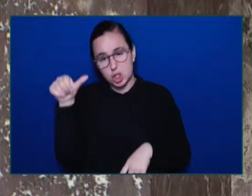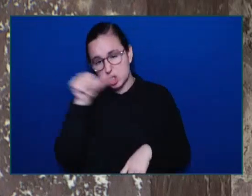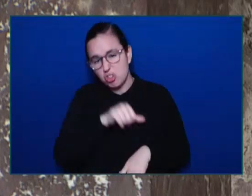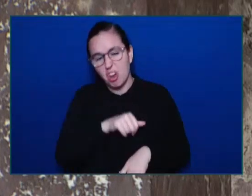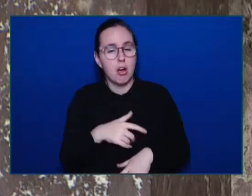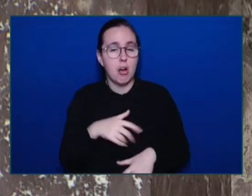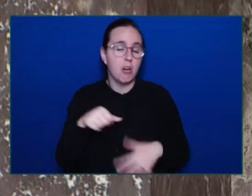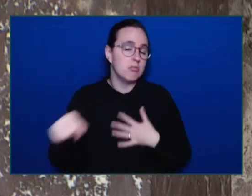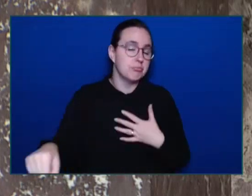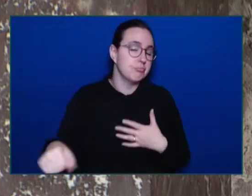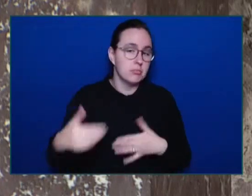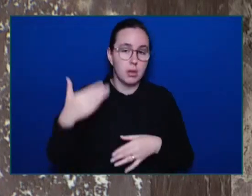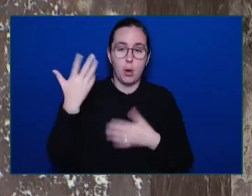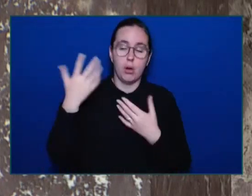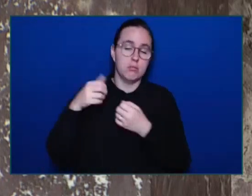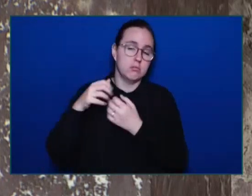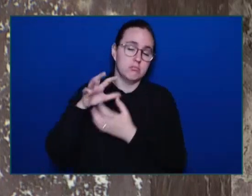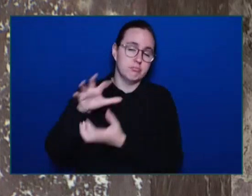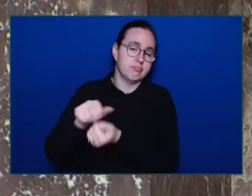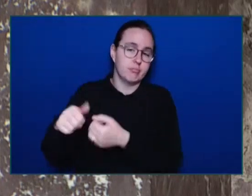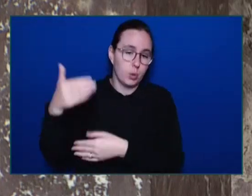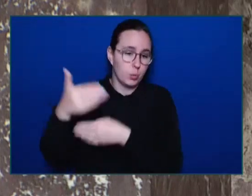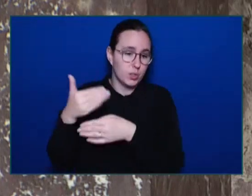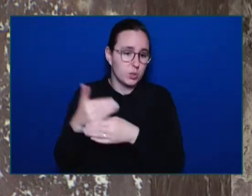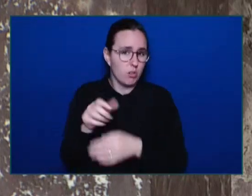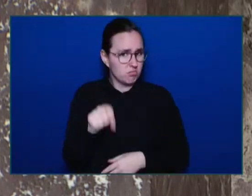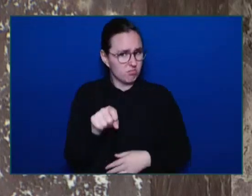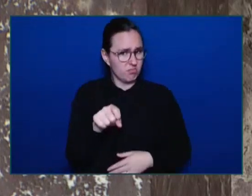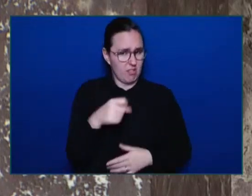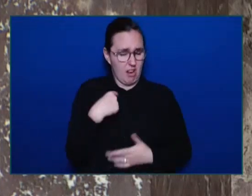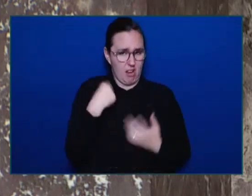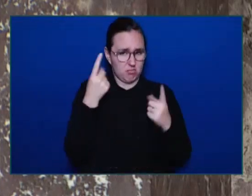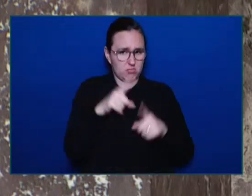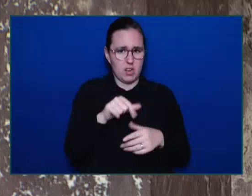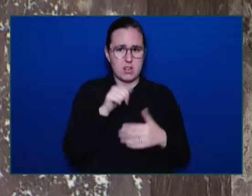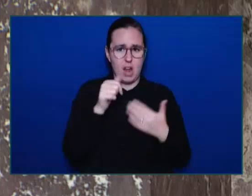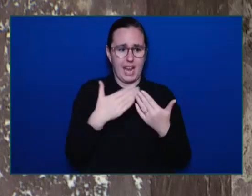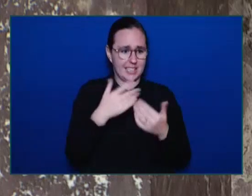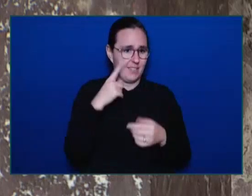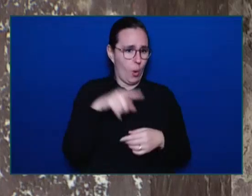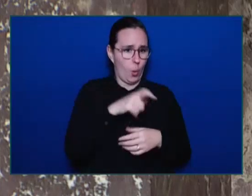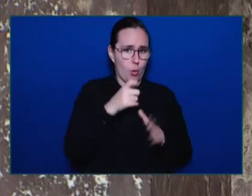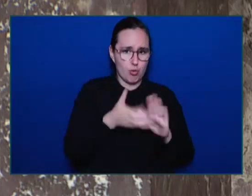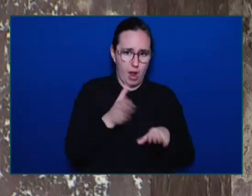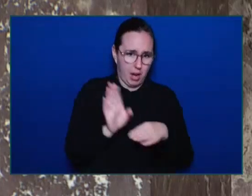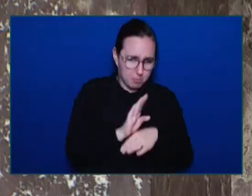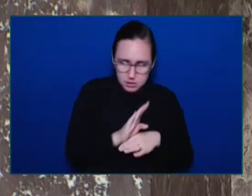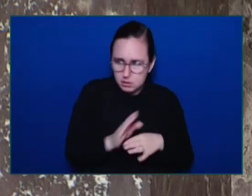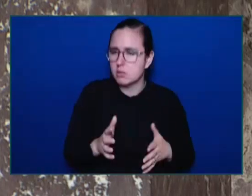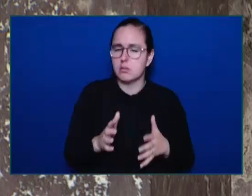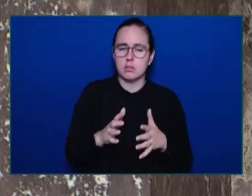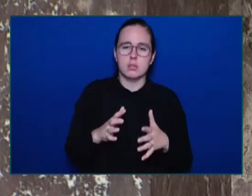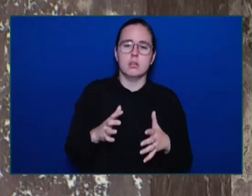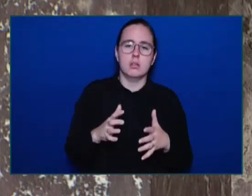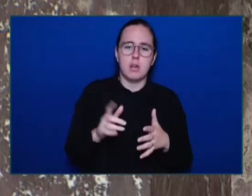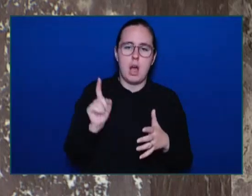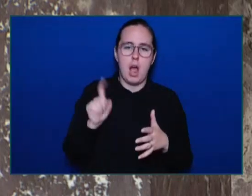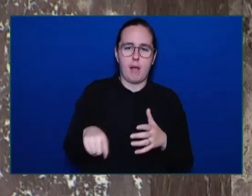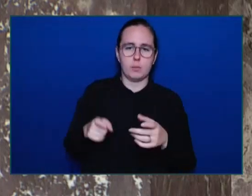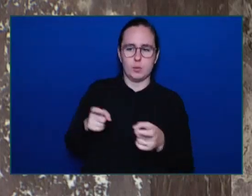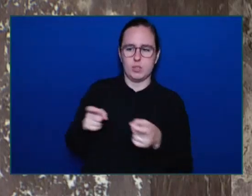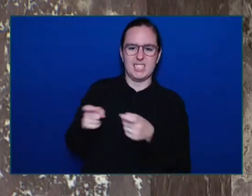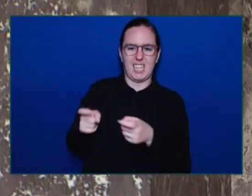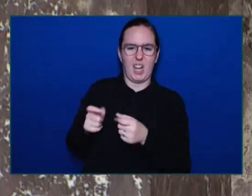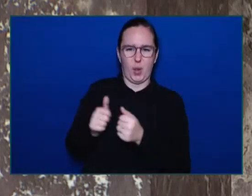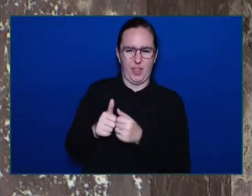with challenges in the neighbourhood. But Honourable Speaker, the way you address those challenges is you help provide people housing, you provide the